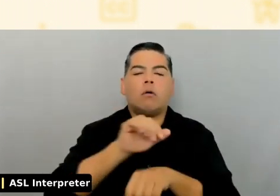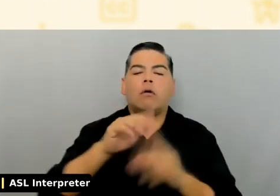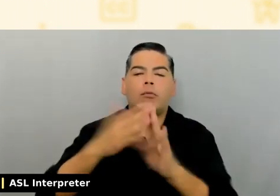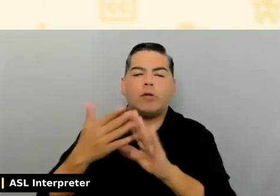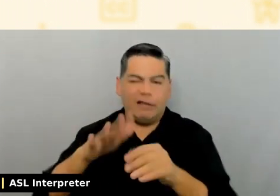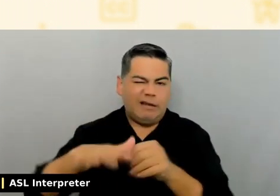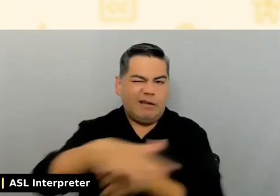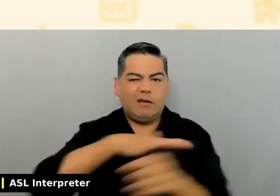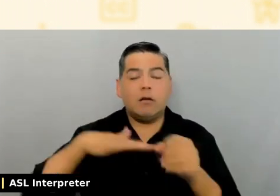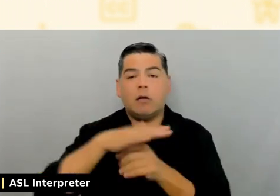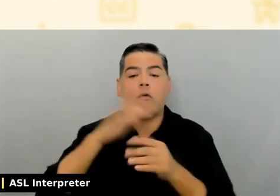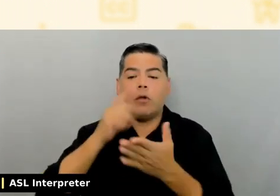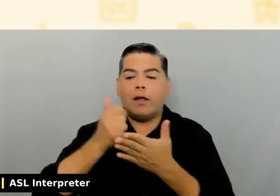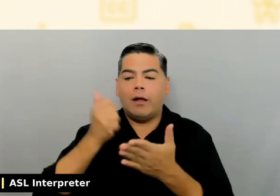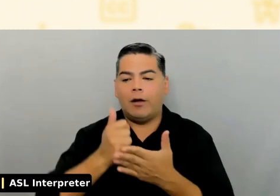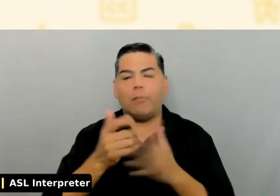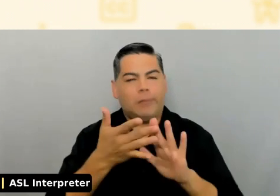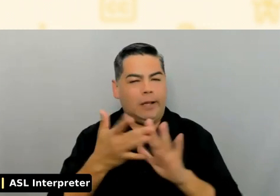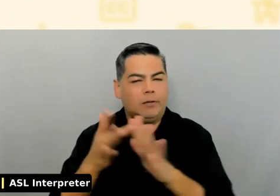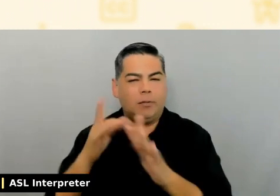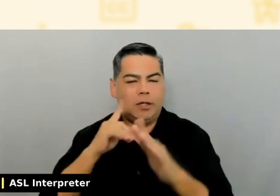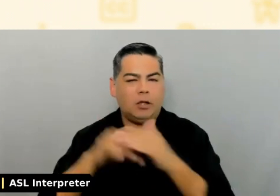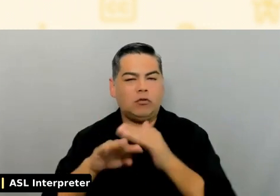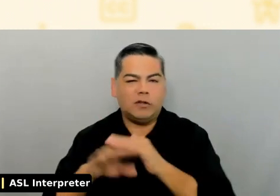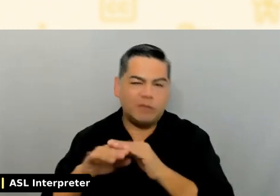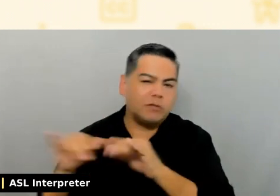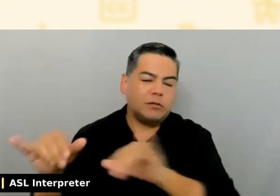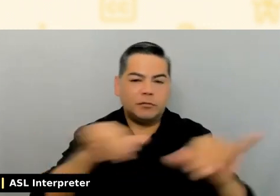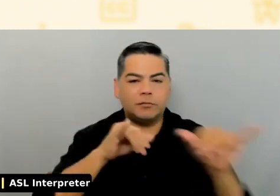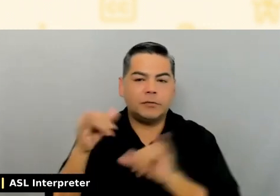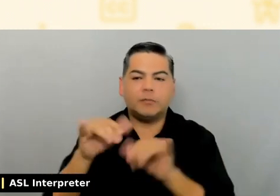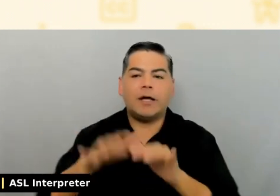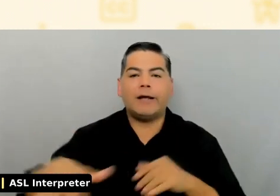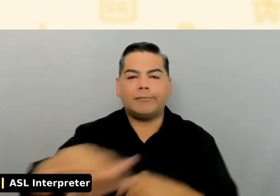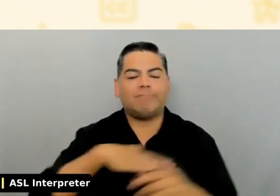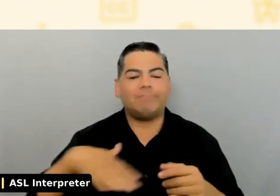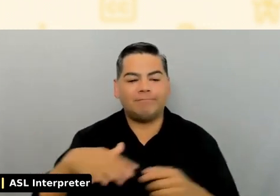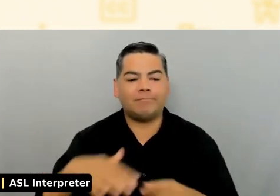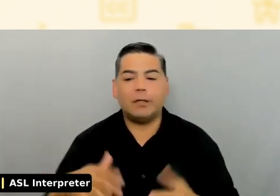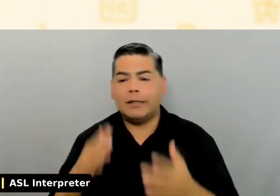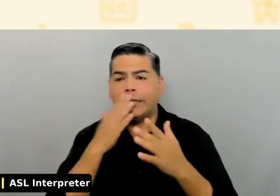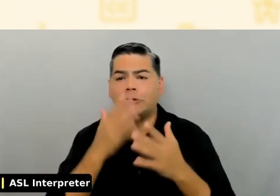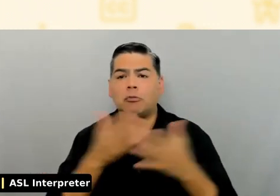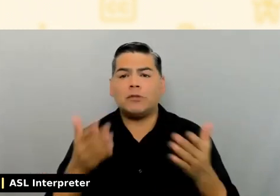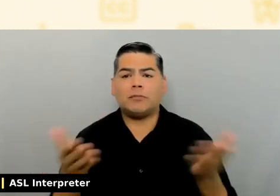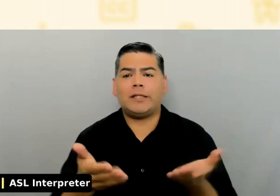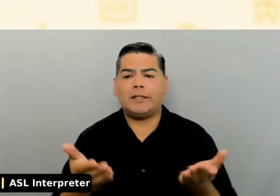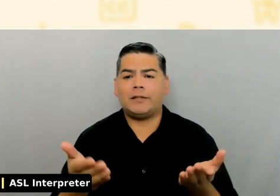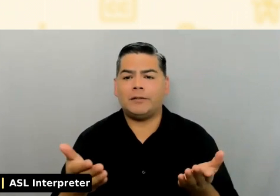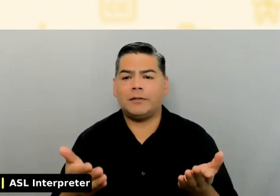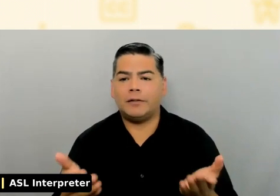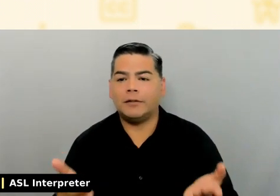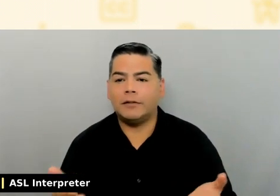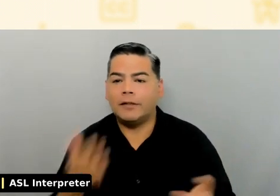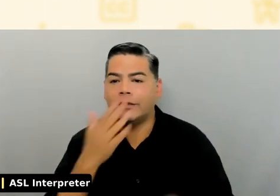web an inclusive and accessible place. So thank you so much for attending my talk. Thank you so much for